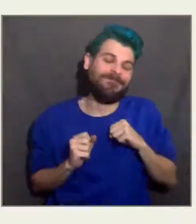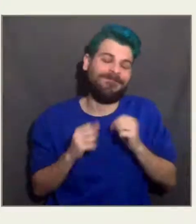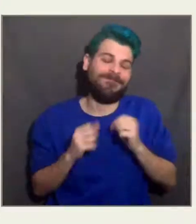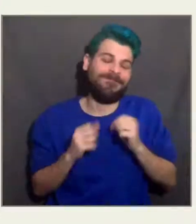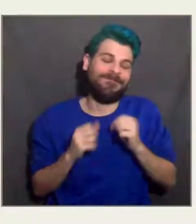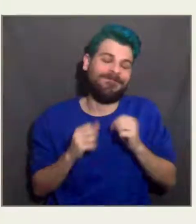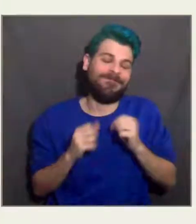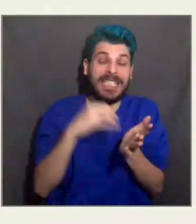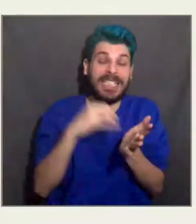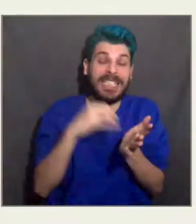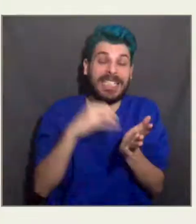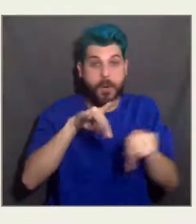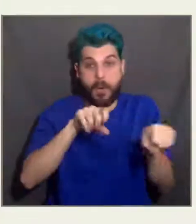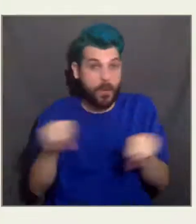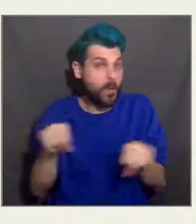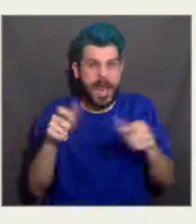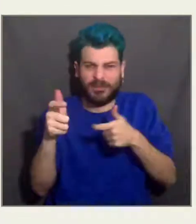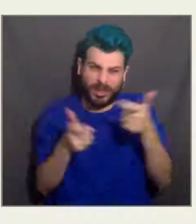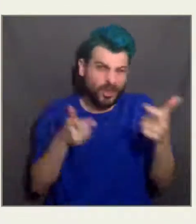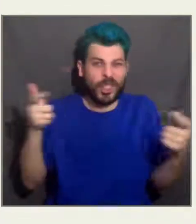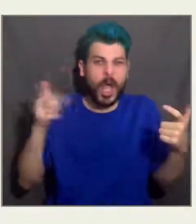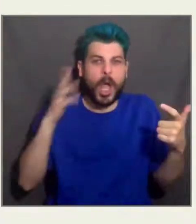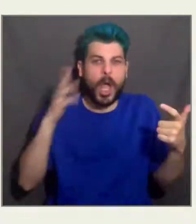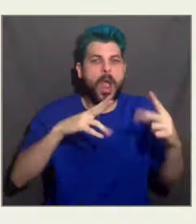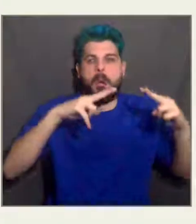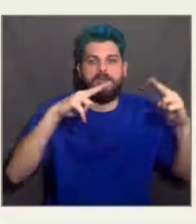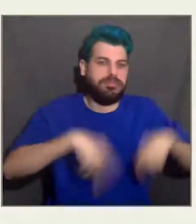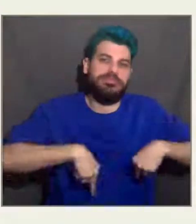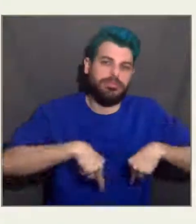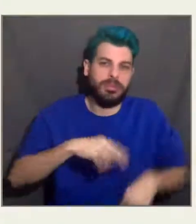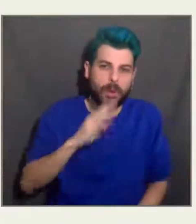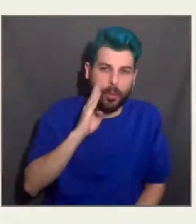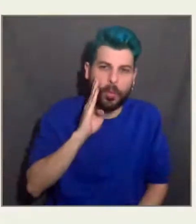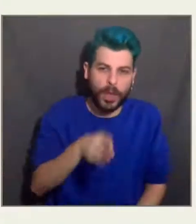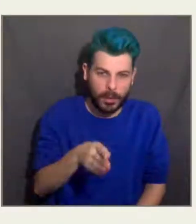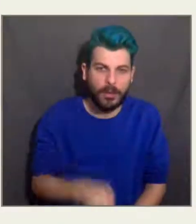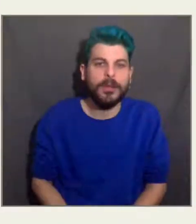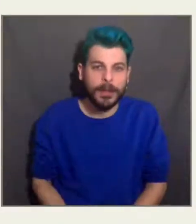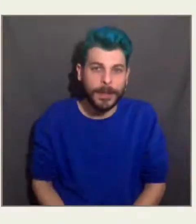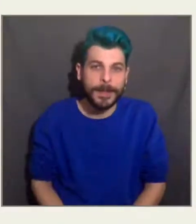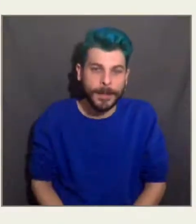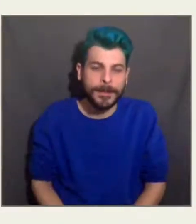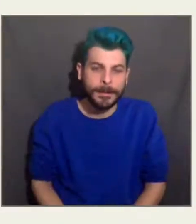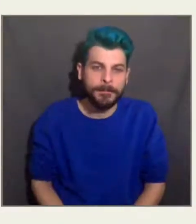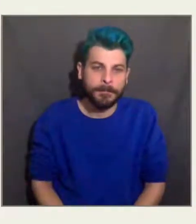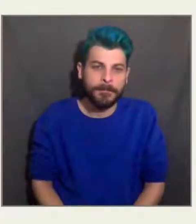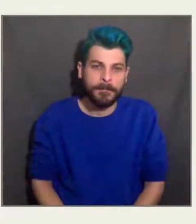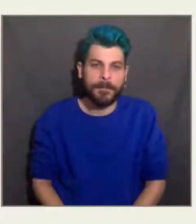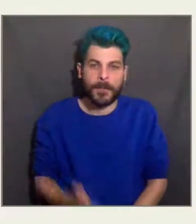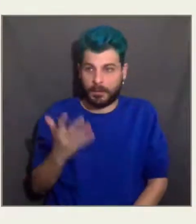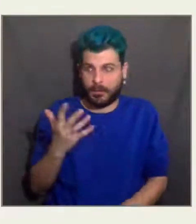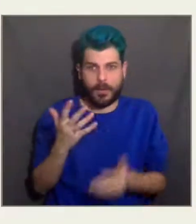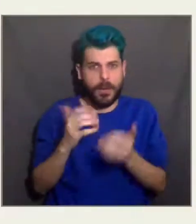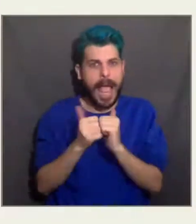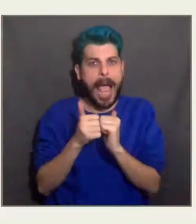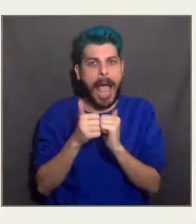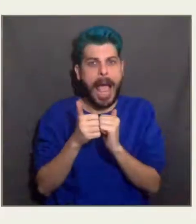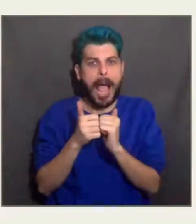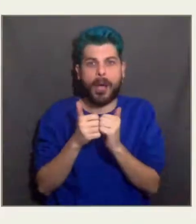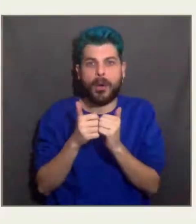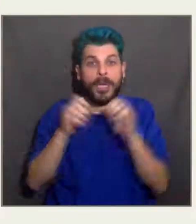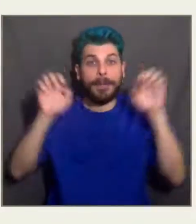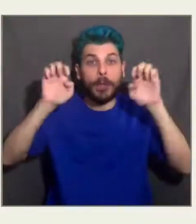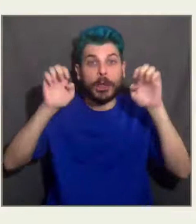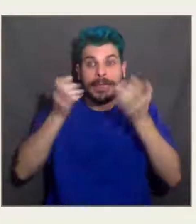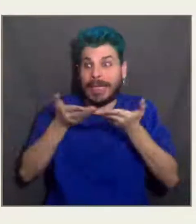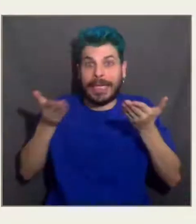down, and we are dependent on being able to move goods and services in and out. In an emergency, we're going to need